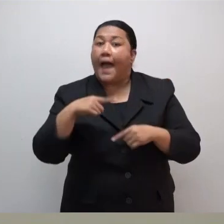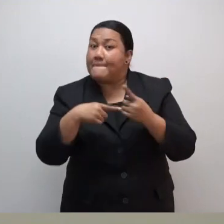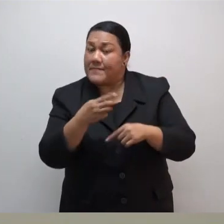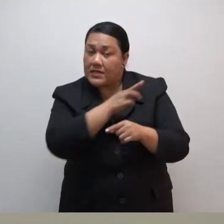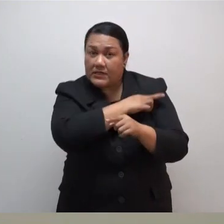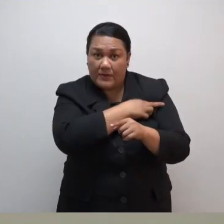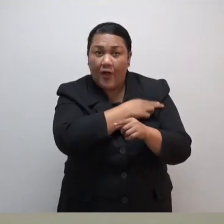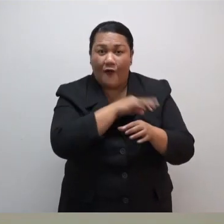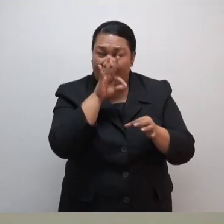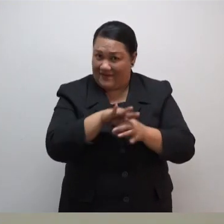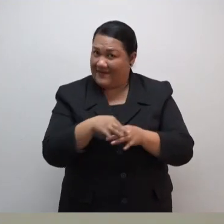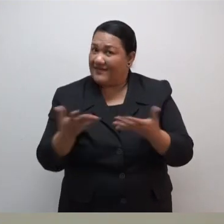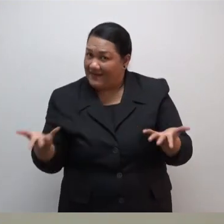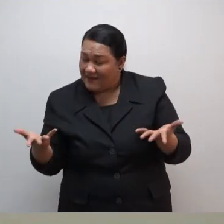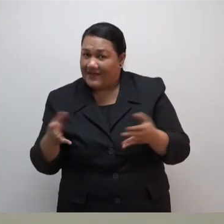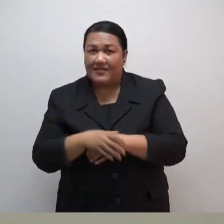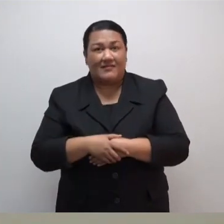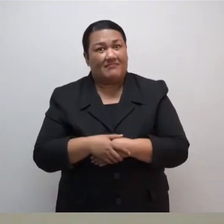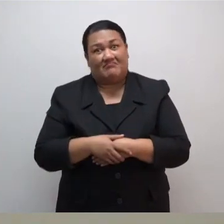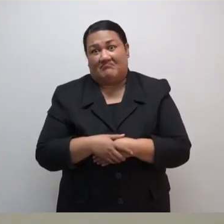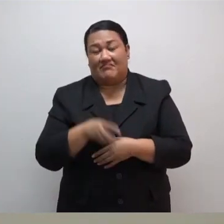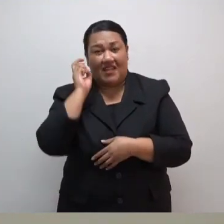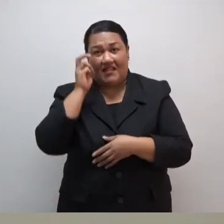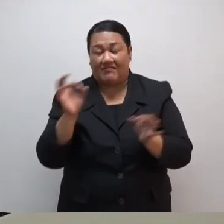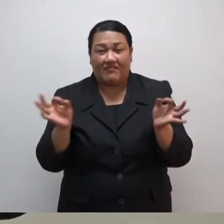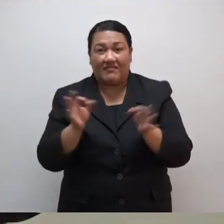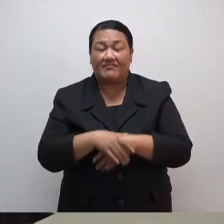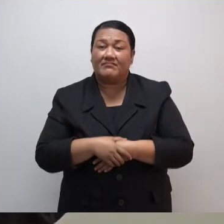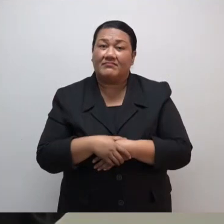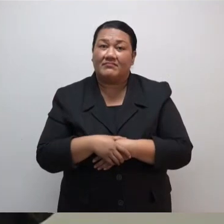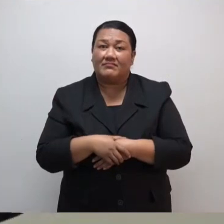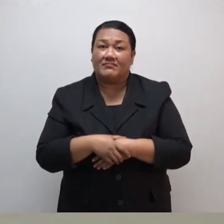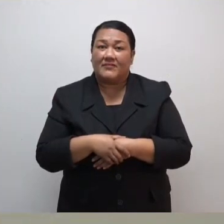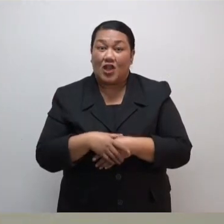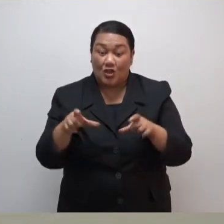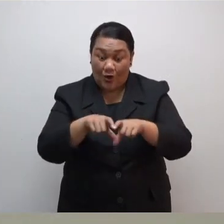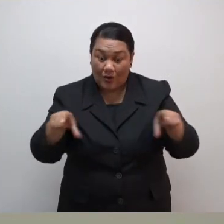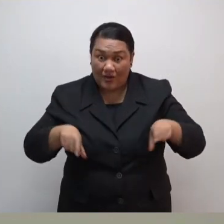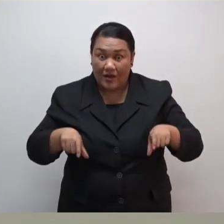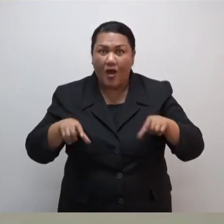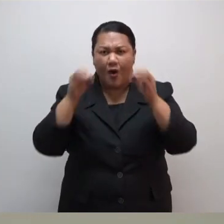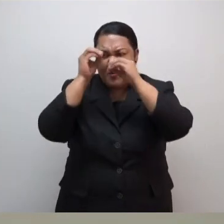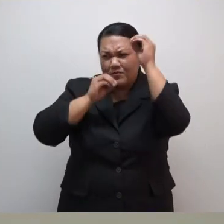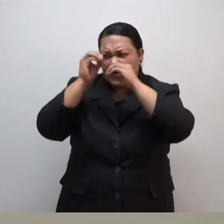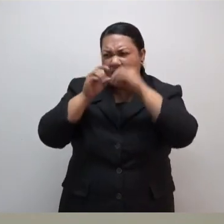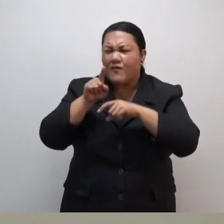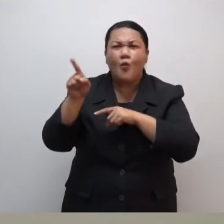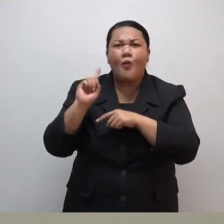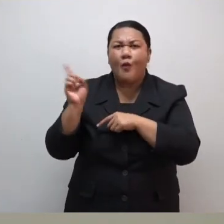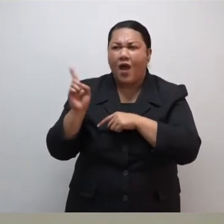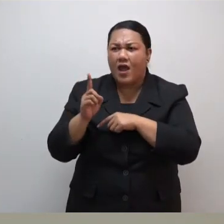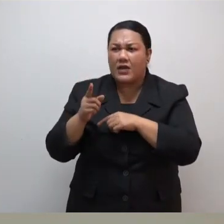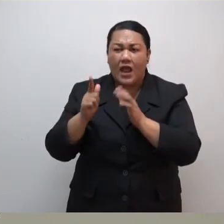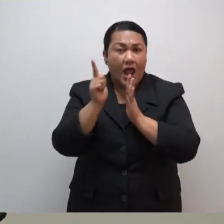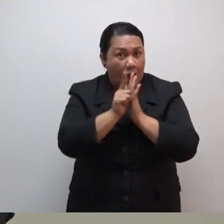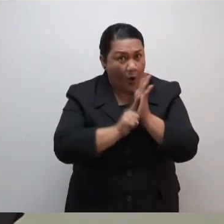process. So, I mean, of course the court has made its ruling, but the court also made an observation that the law could be